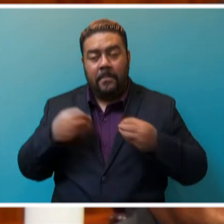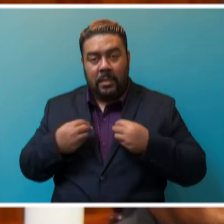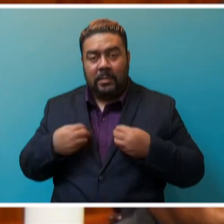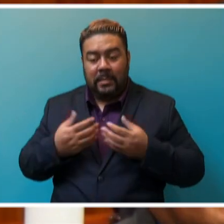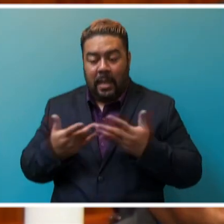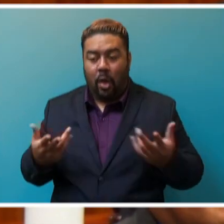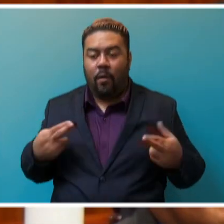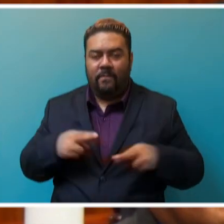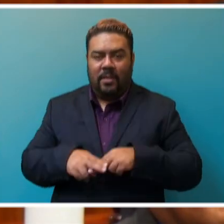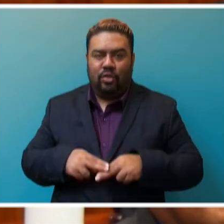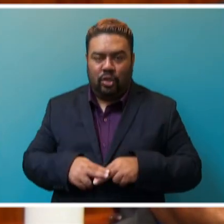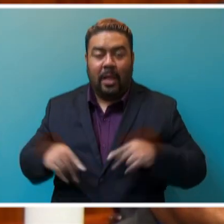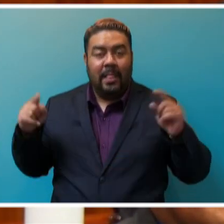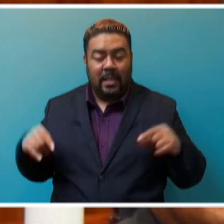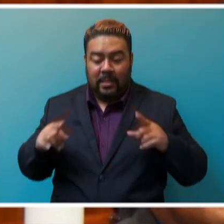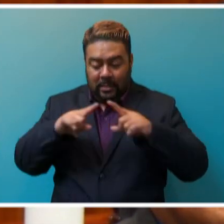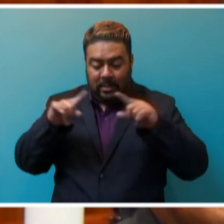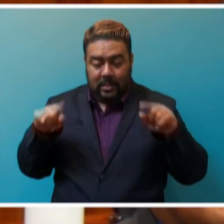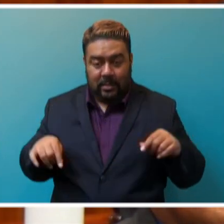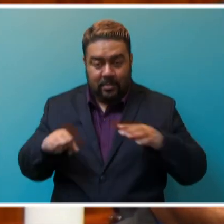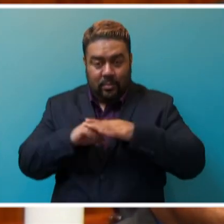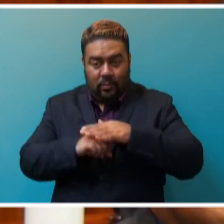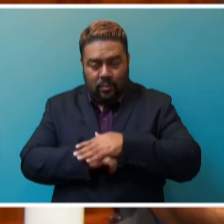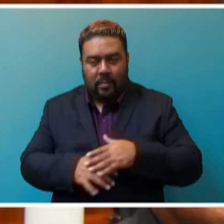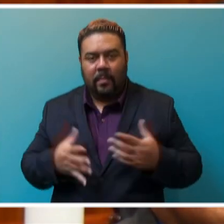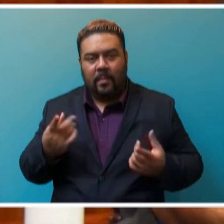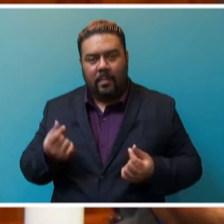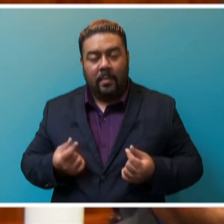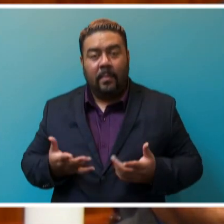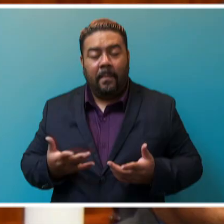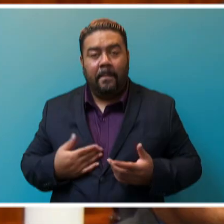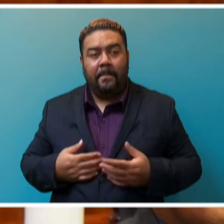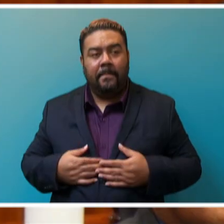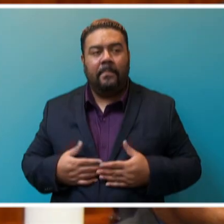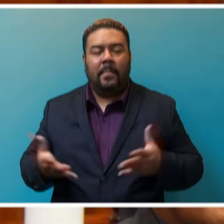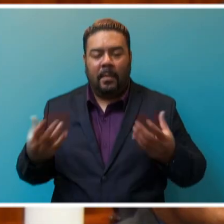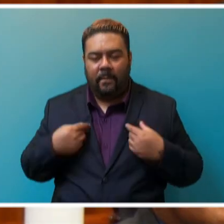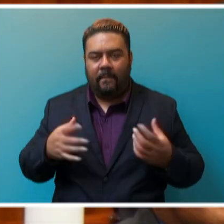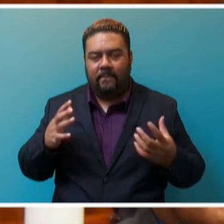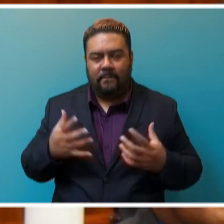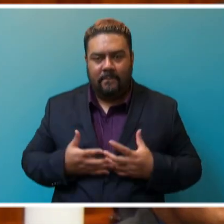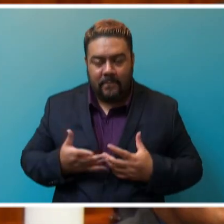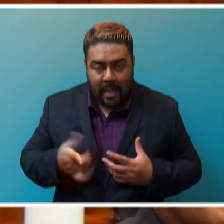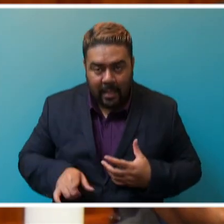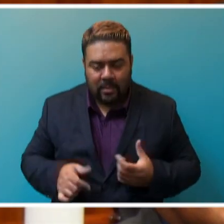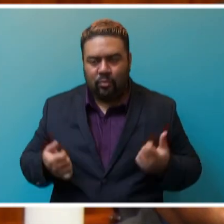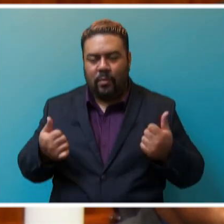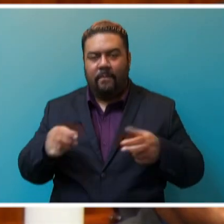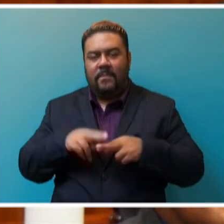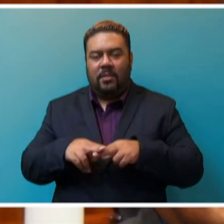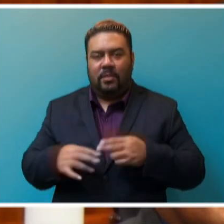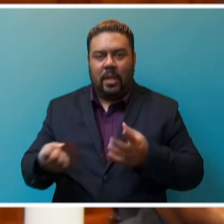Fiji. This platform simplifies business processes, attracts investments, and drives Fiji's economic